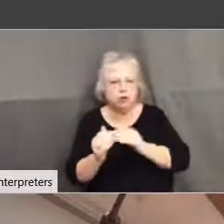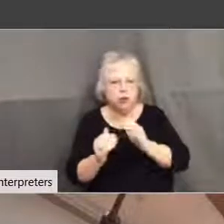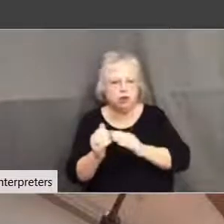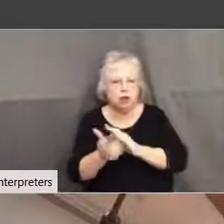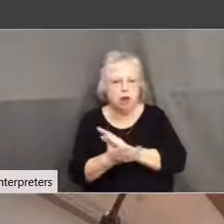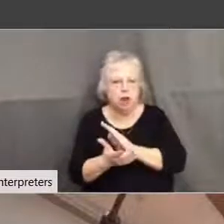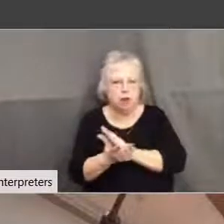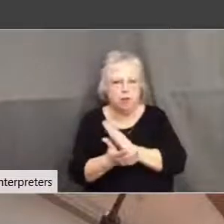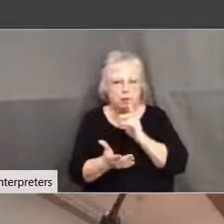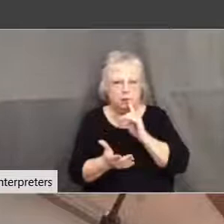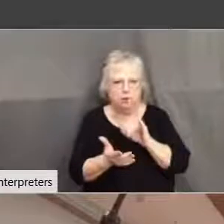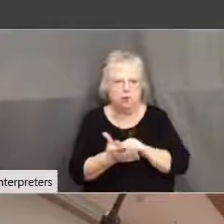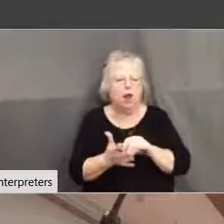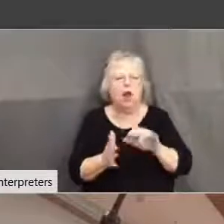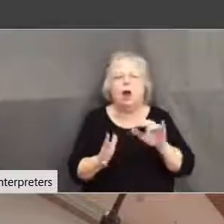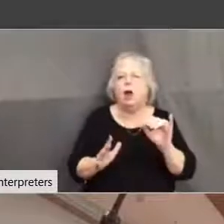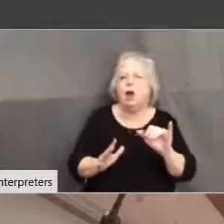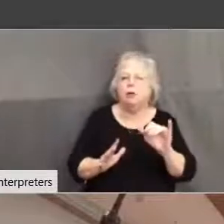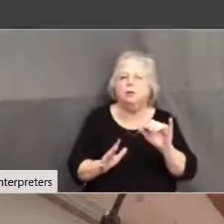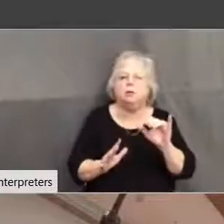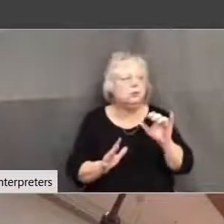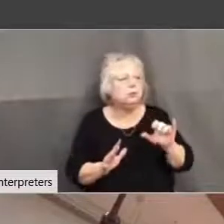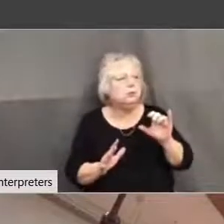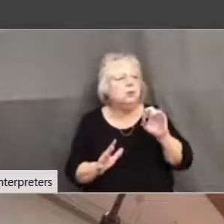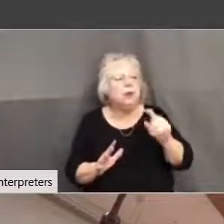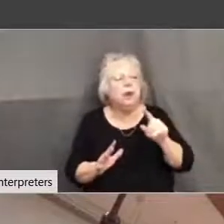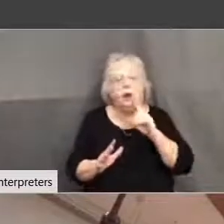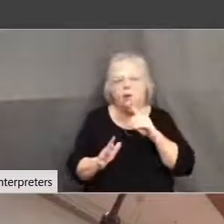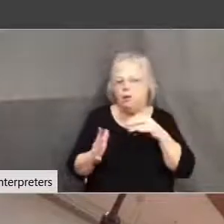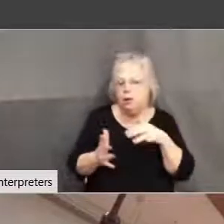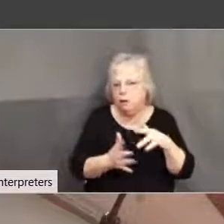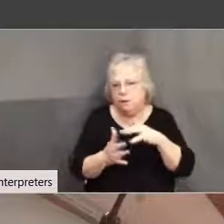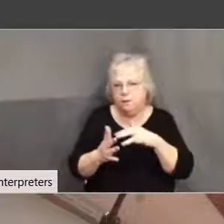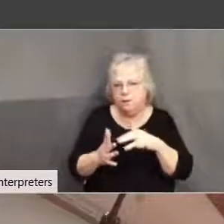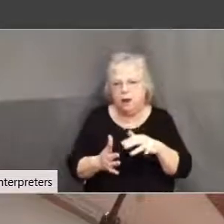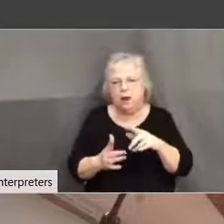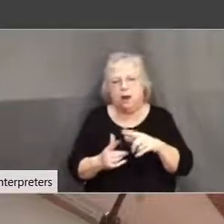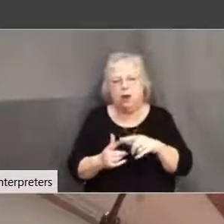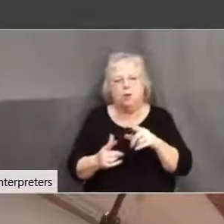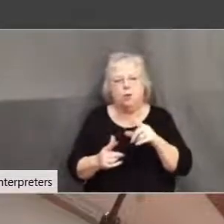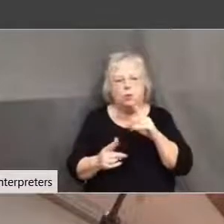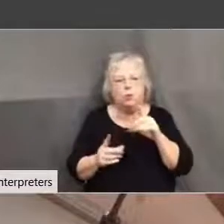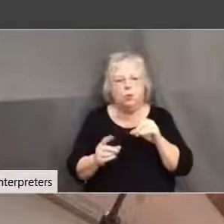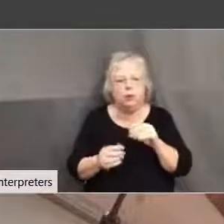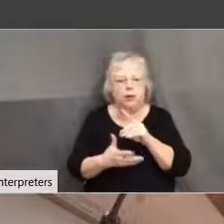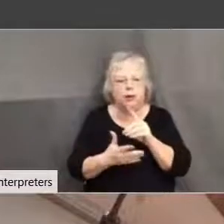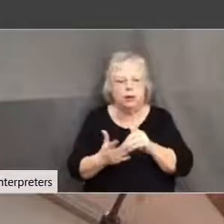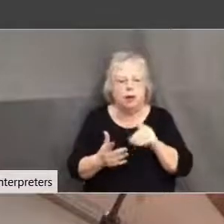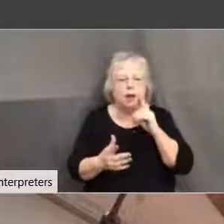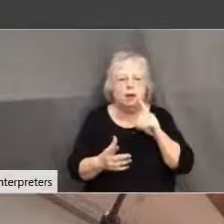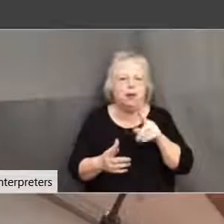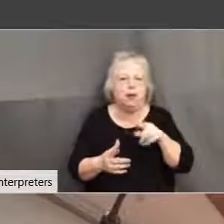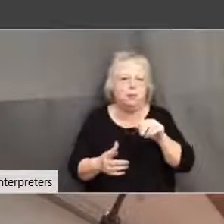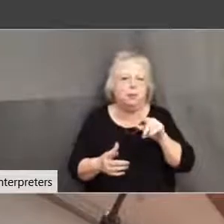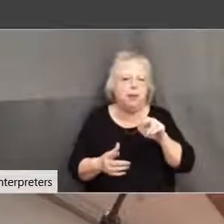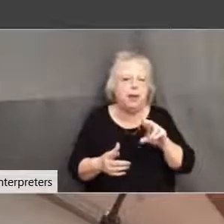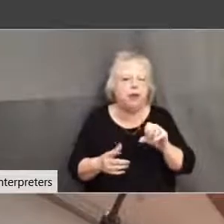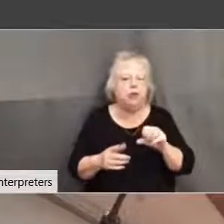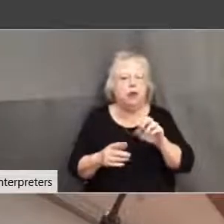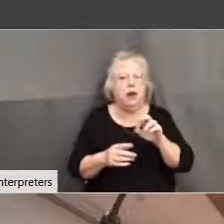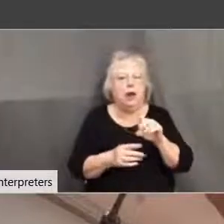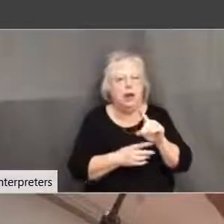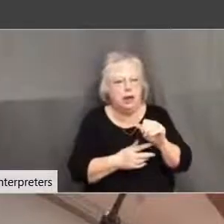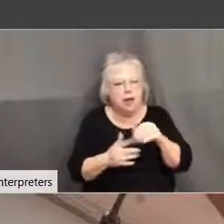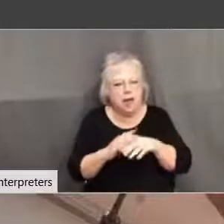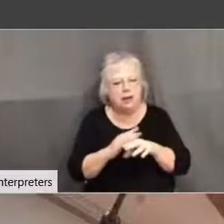do the physical design of the piers, to do the ADA access, to design the parking lots. We have the